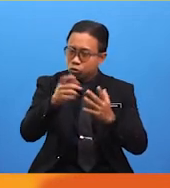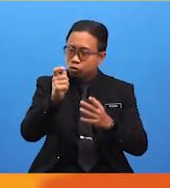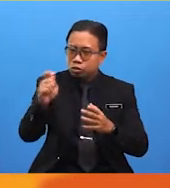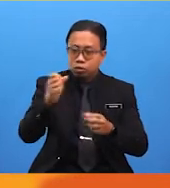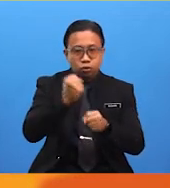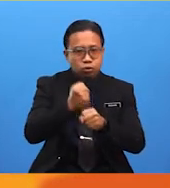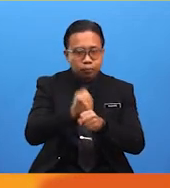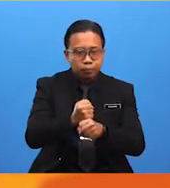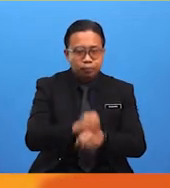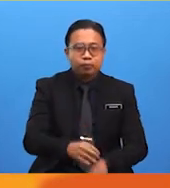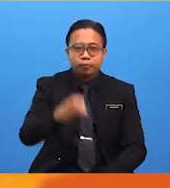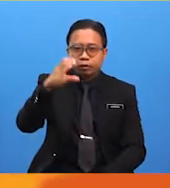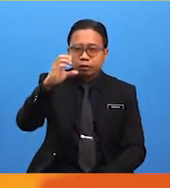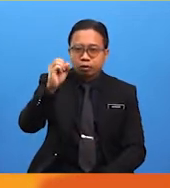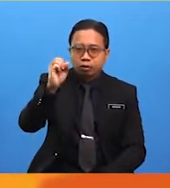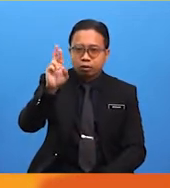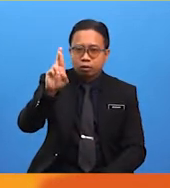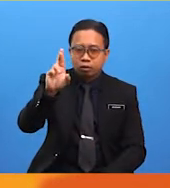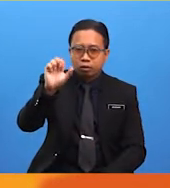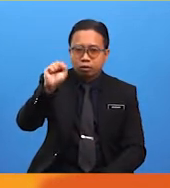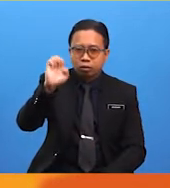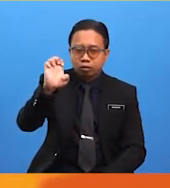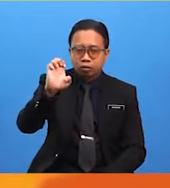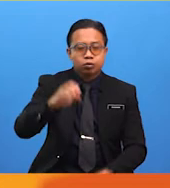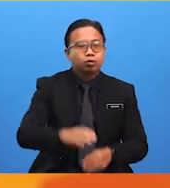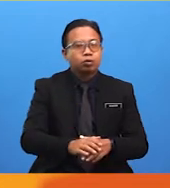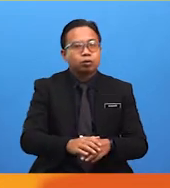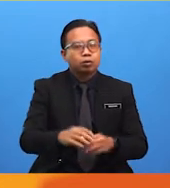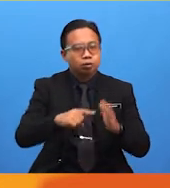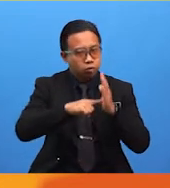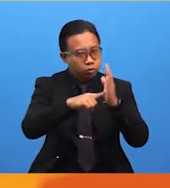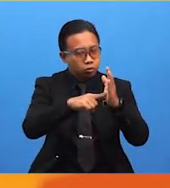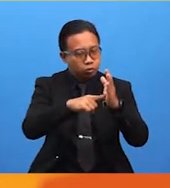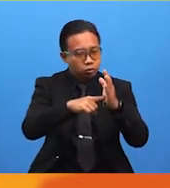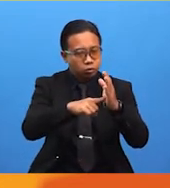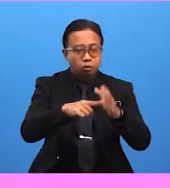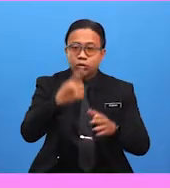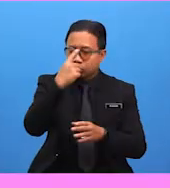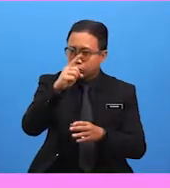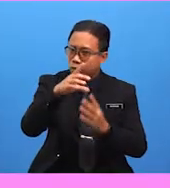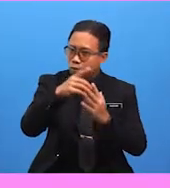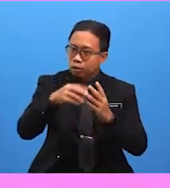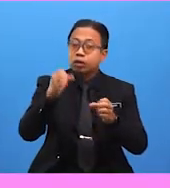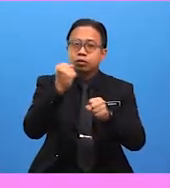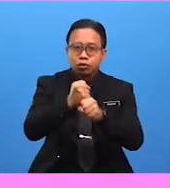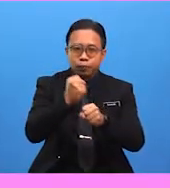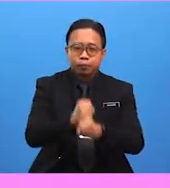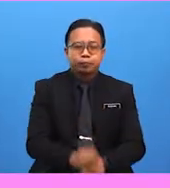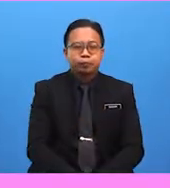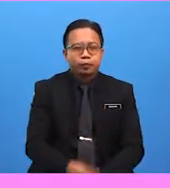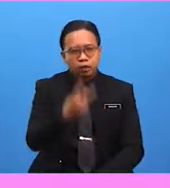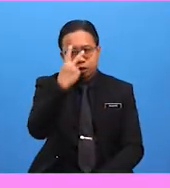courses that will eventually lead them to choose their jobs. Look